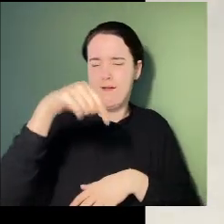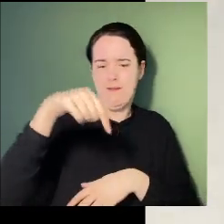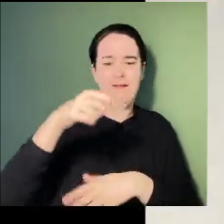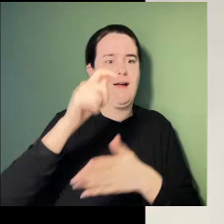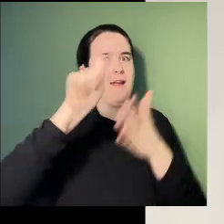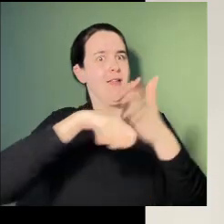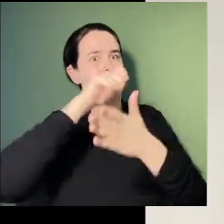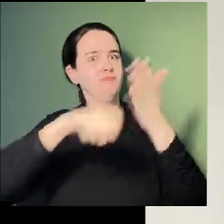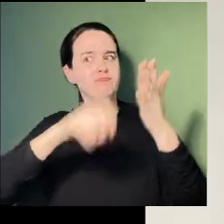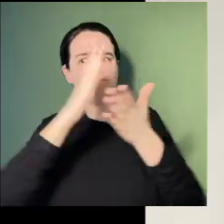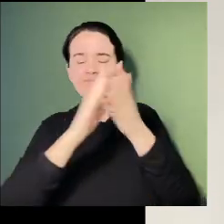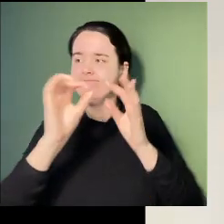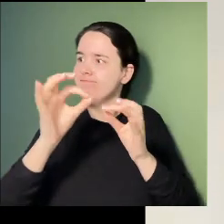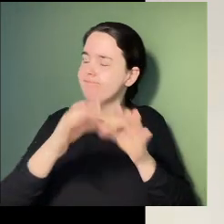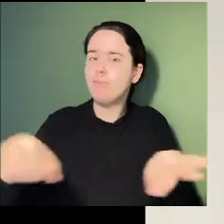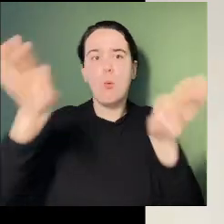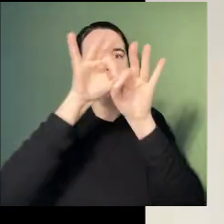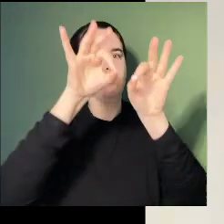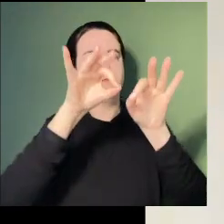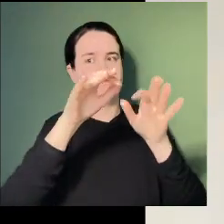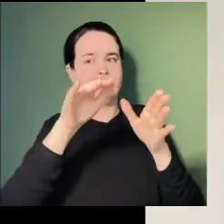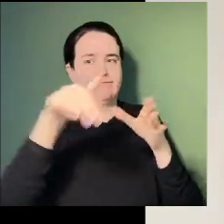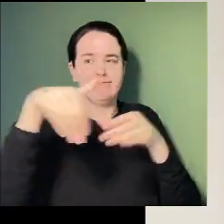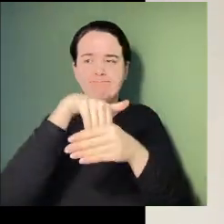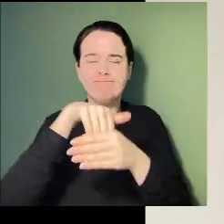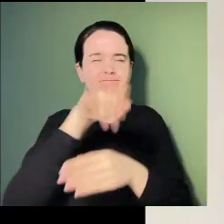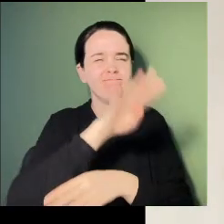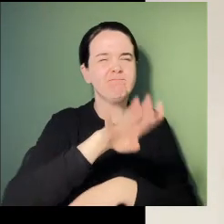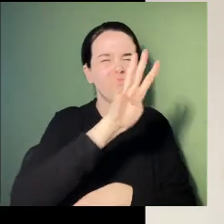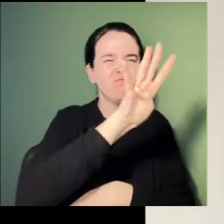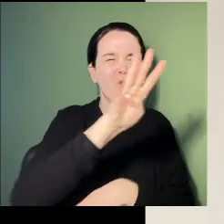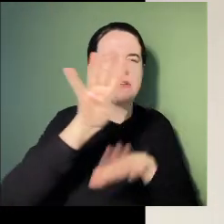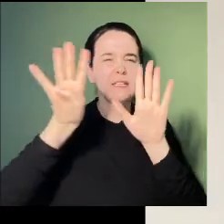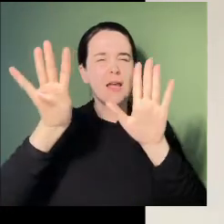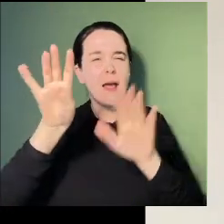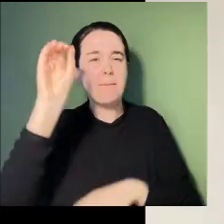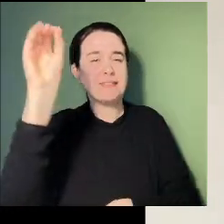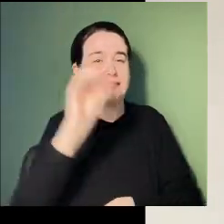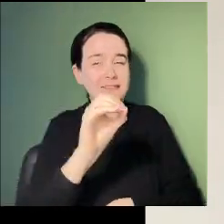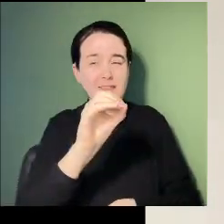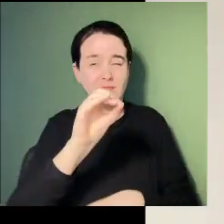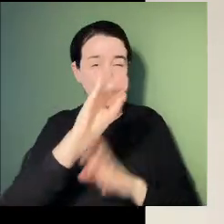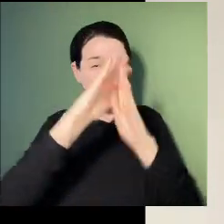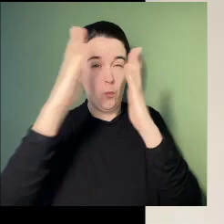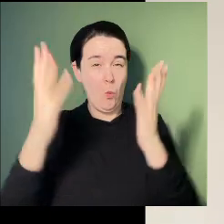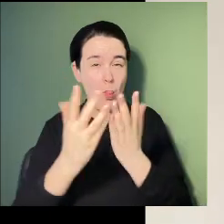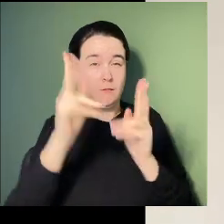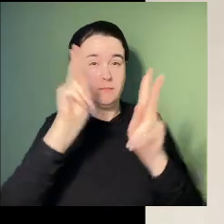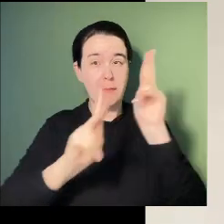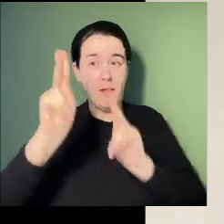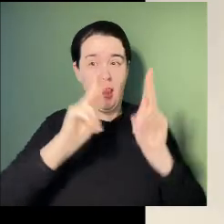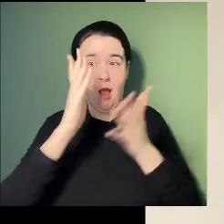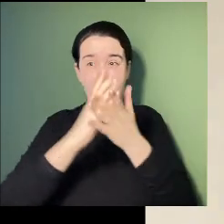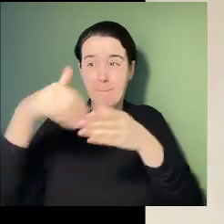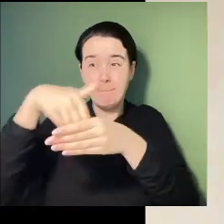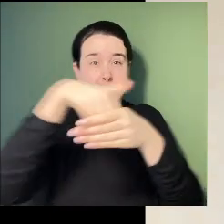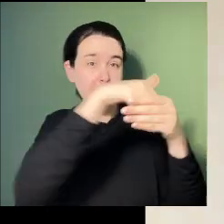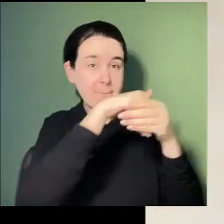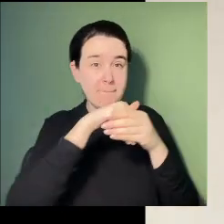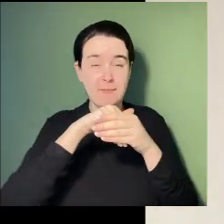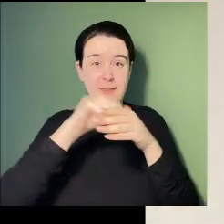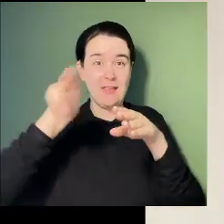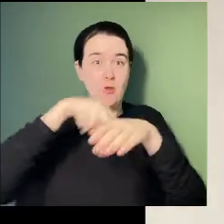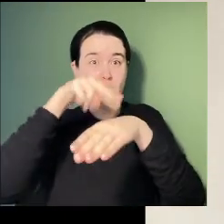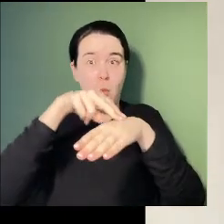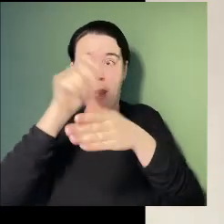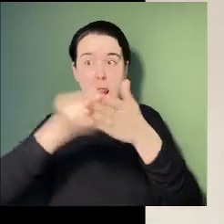it's the year of the elections, essentially, with 49% of the world's population taking part in national elections. It